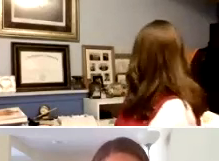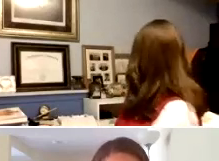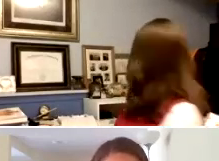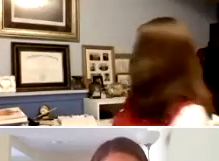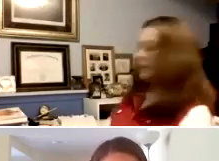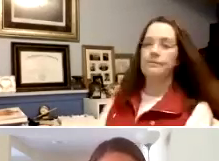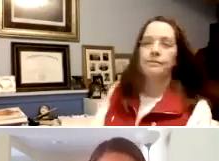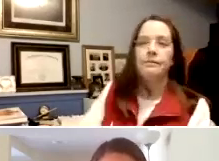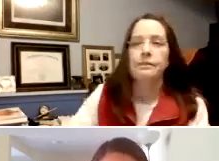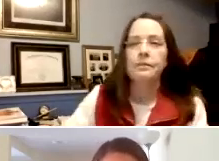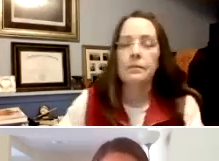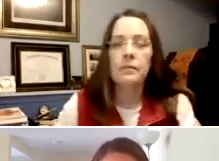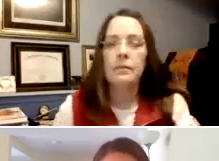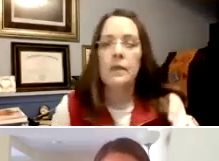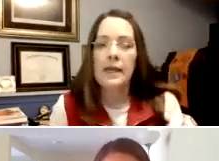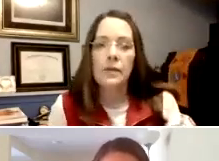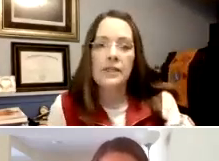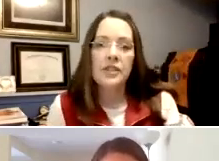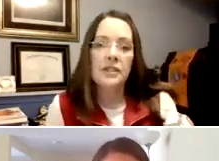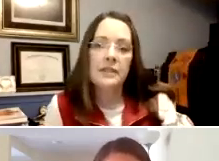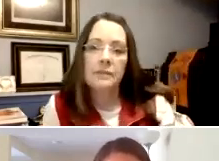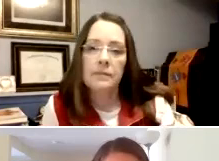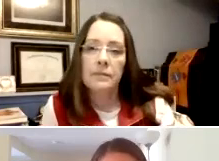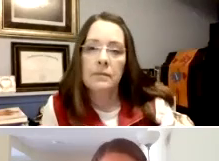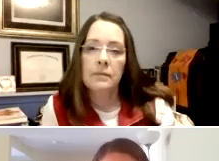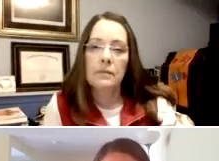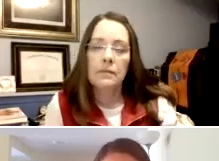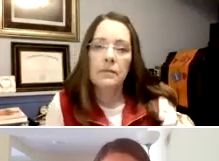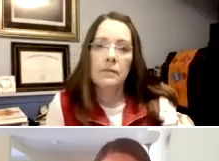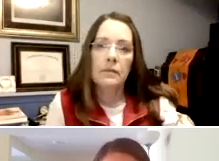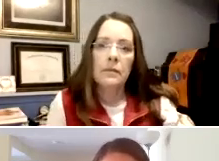I have it somewhere. Any other questions?